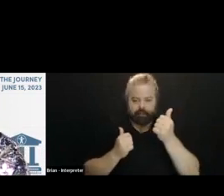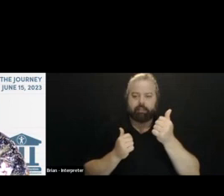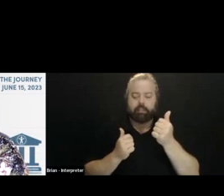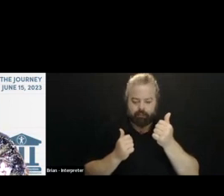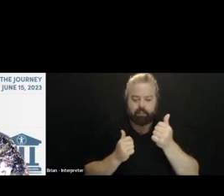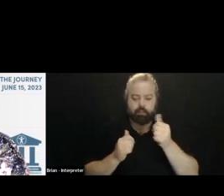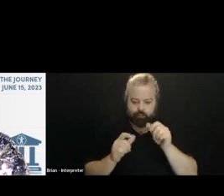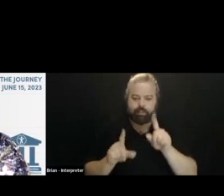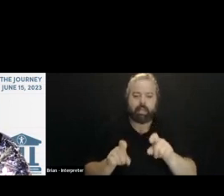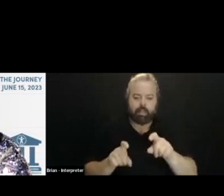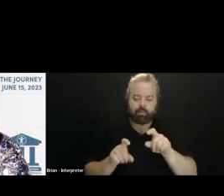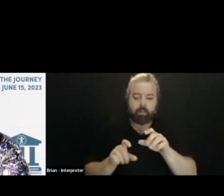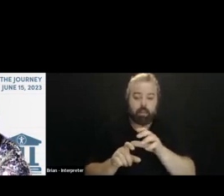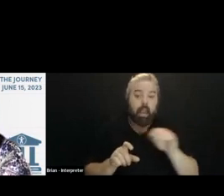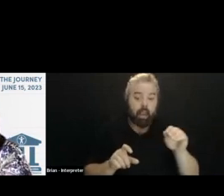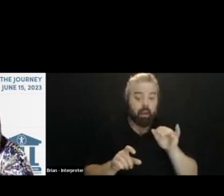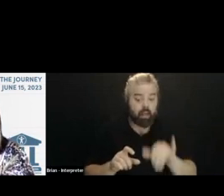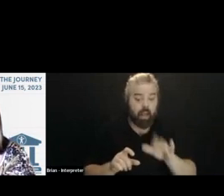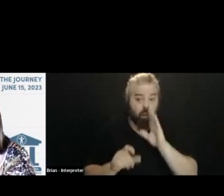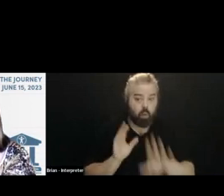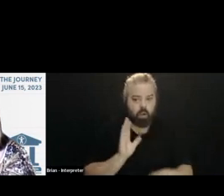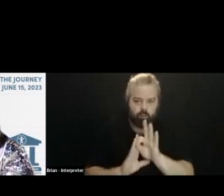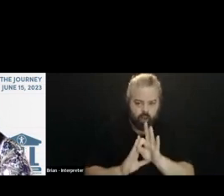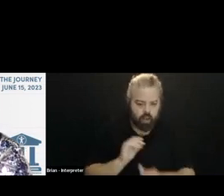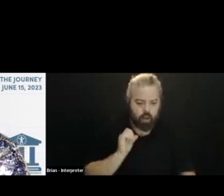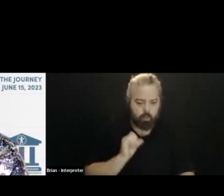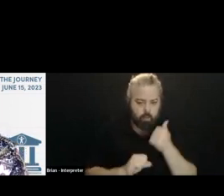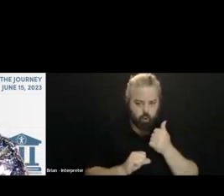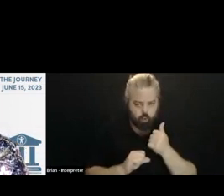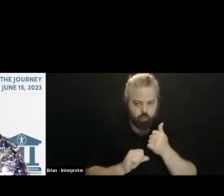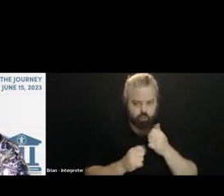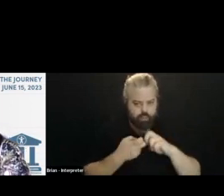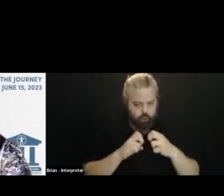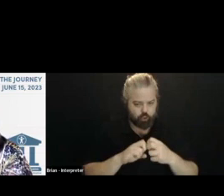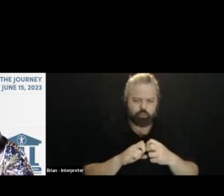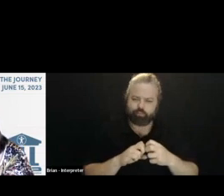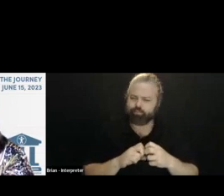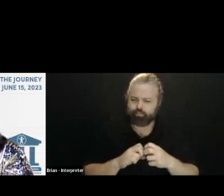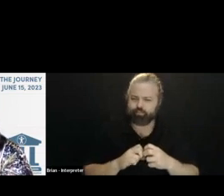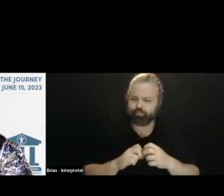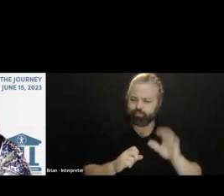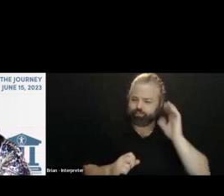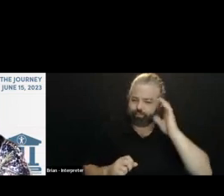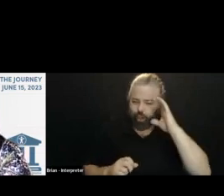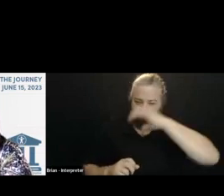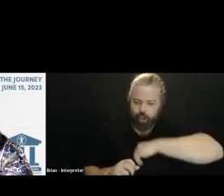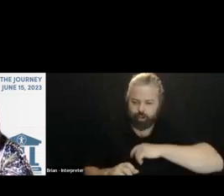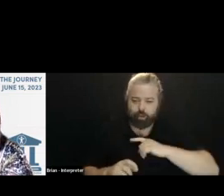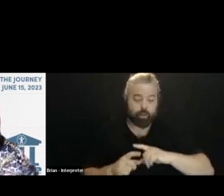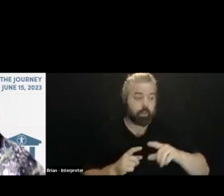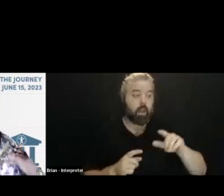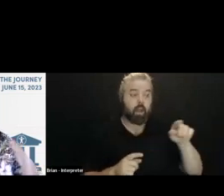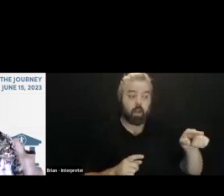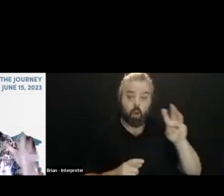the thing that can find the most issues, as kind of odd as that sounds. So the interactivity of a